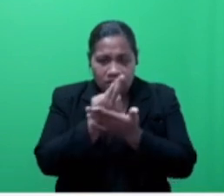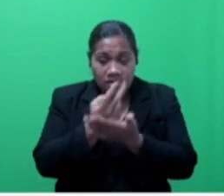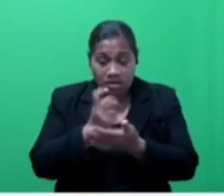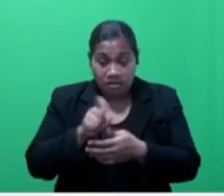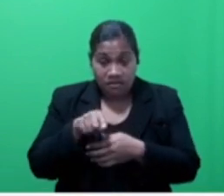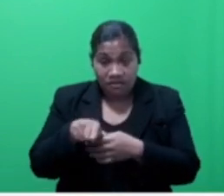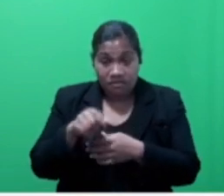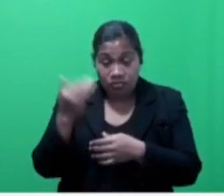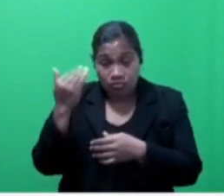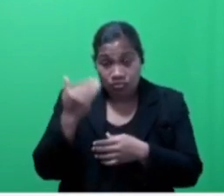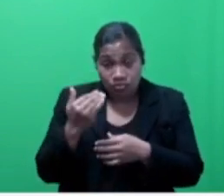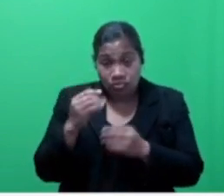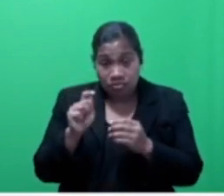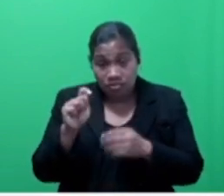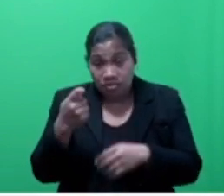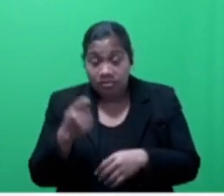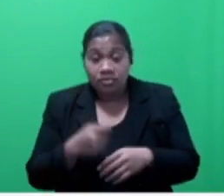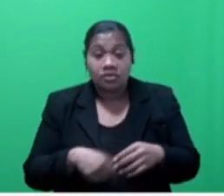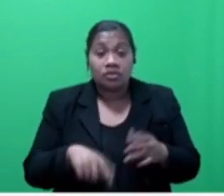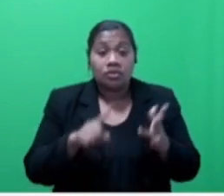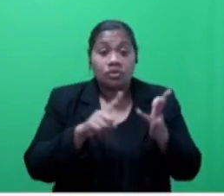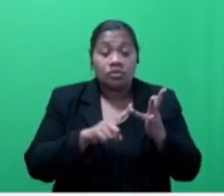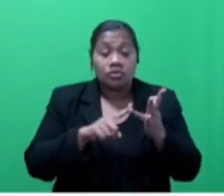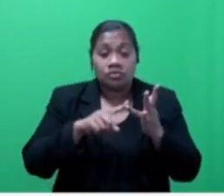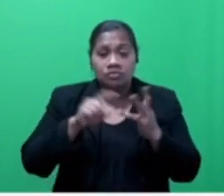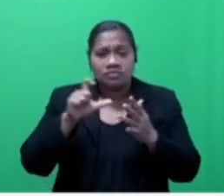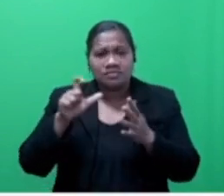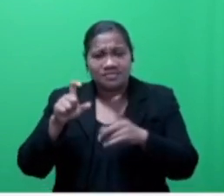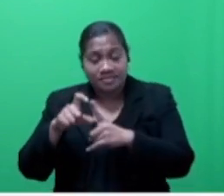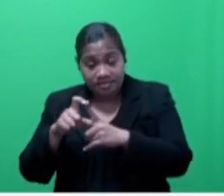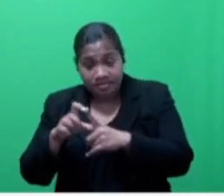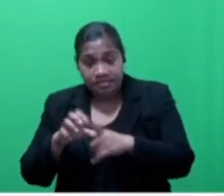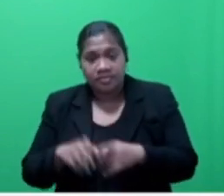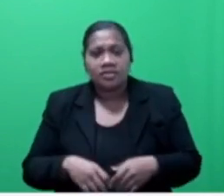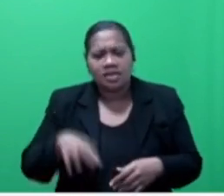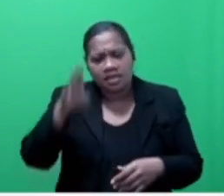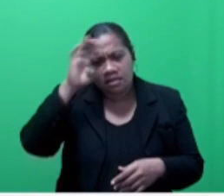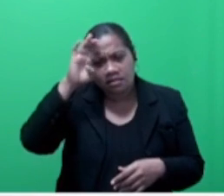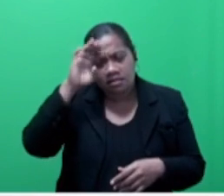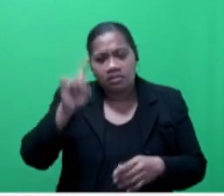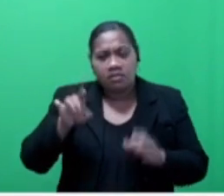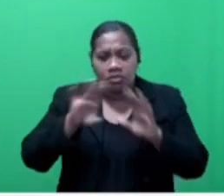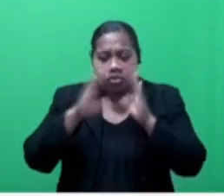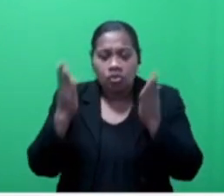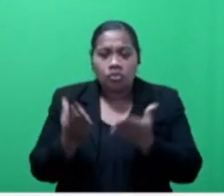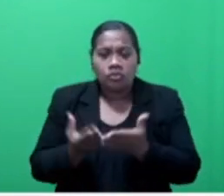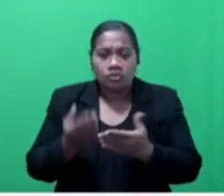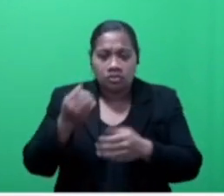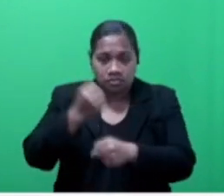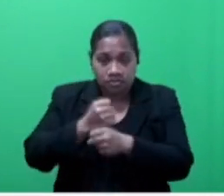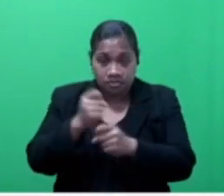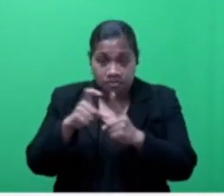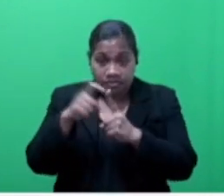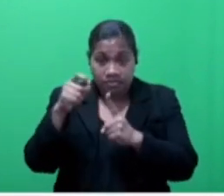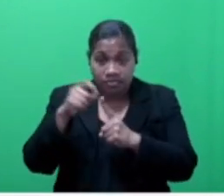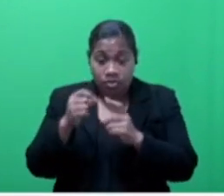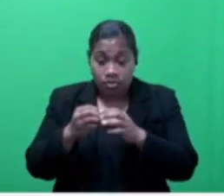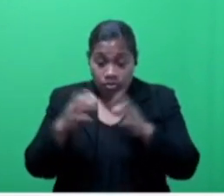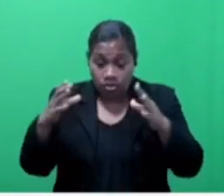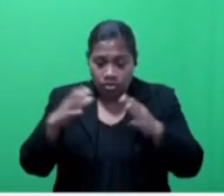the OECD, Organization for Economic Cooperation and Development, expects global GDP growth to reduce by